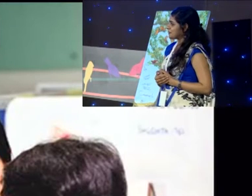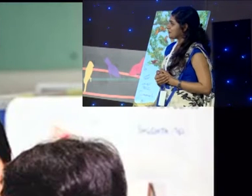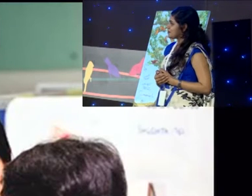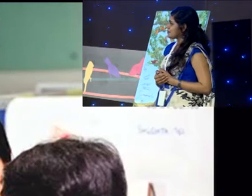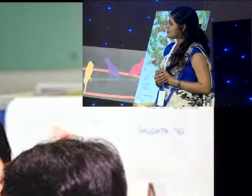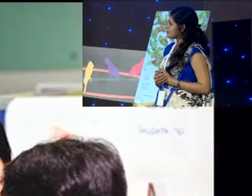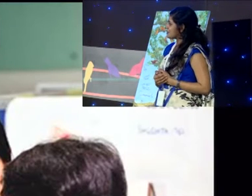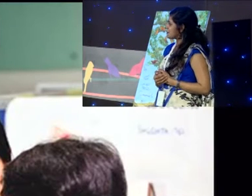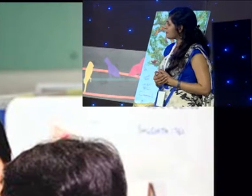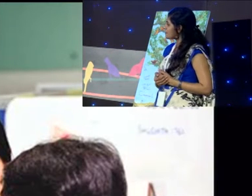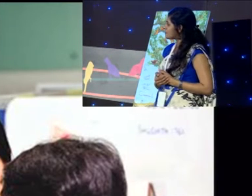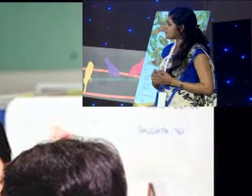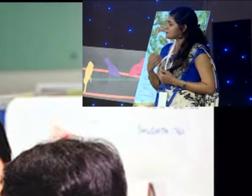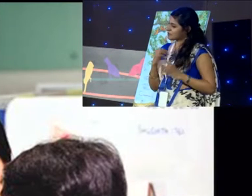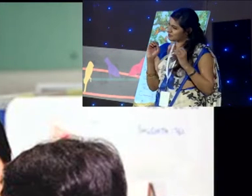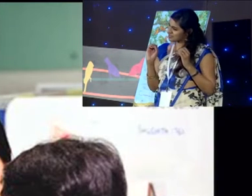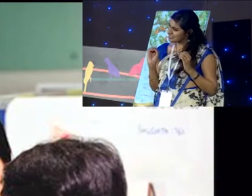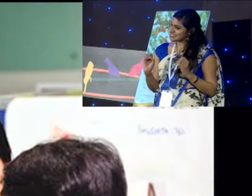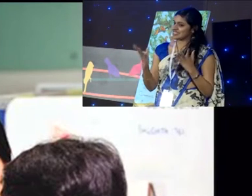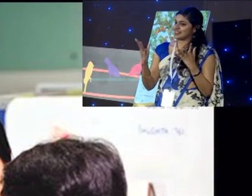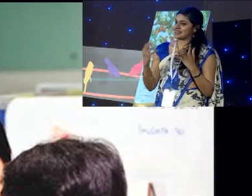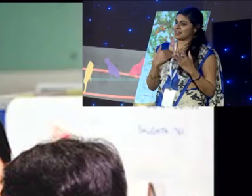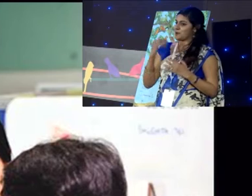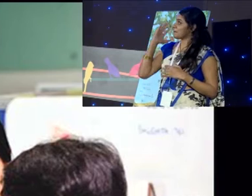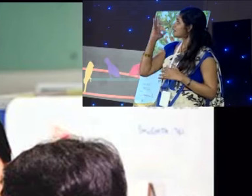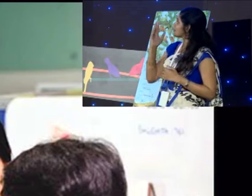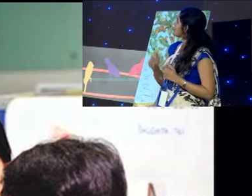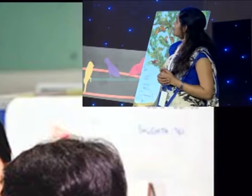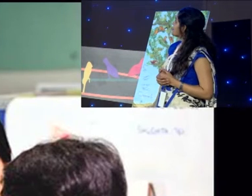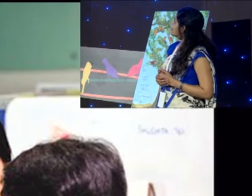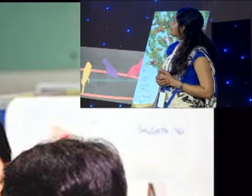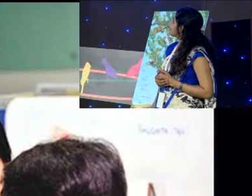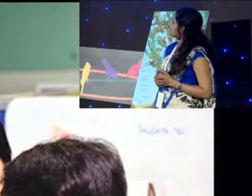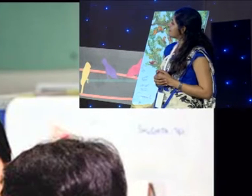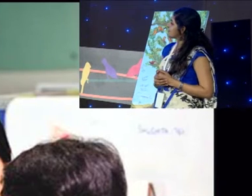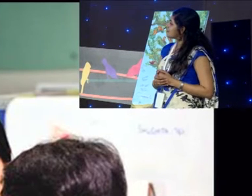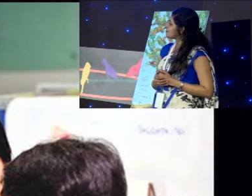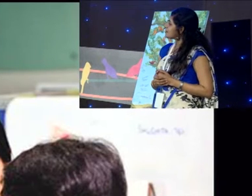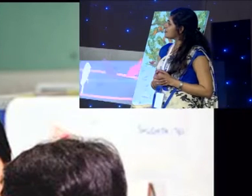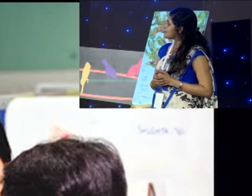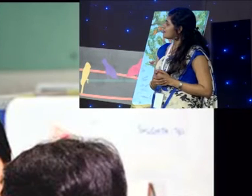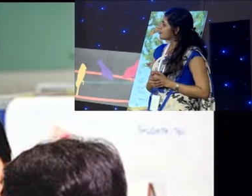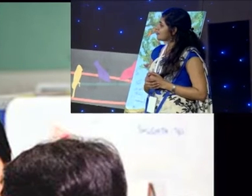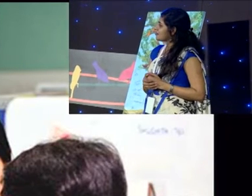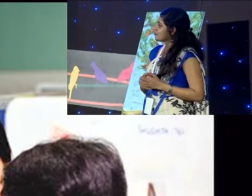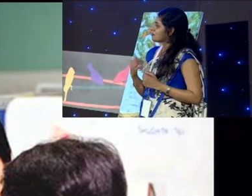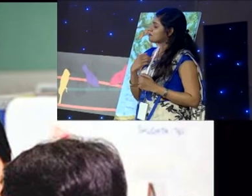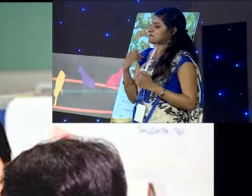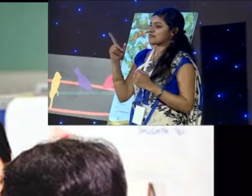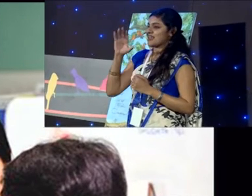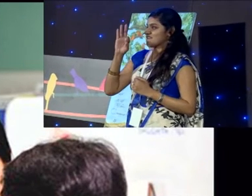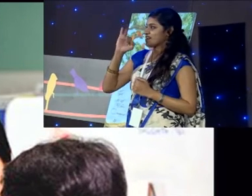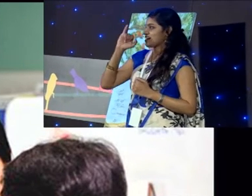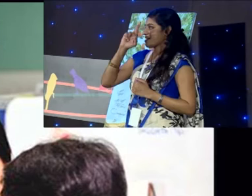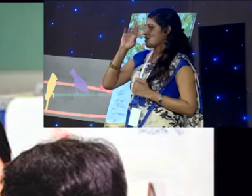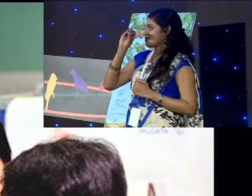I want to start my presentation by paying special tribute to Feroz, who has organized this